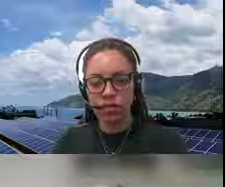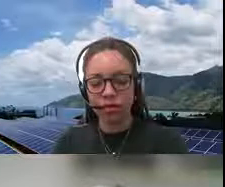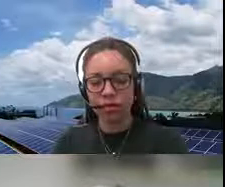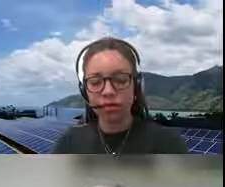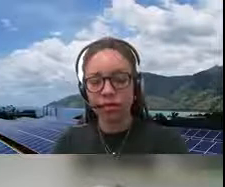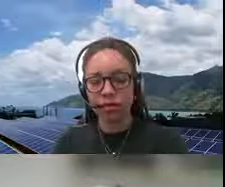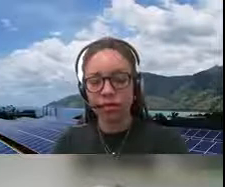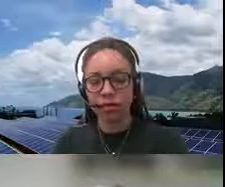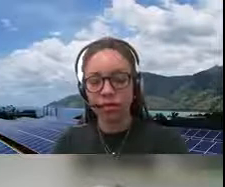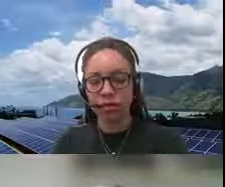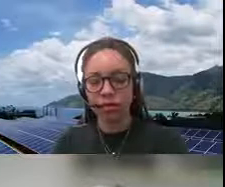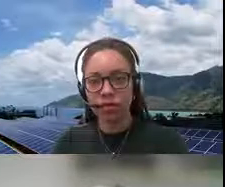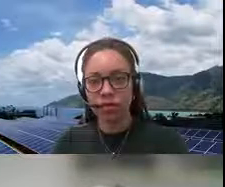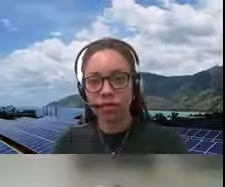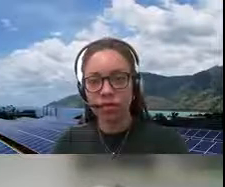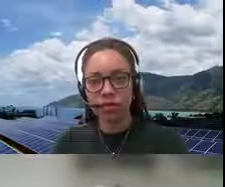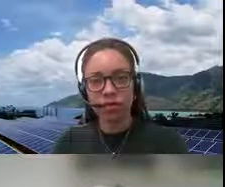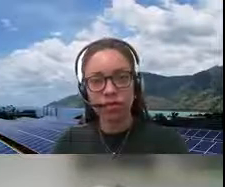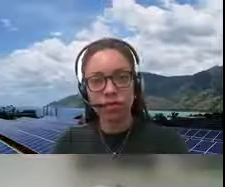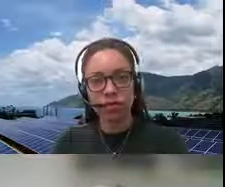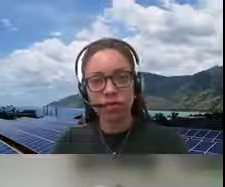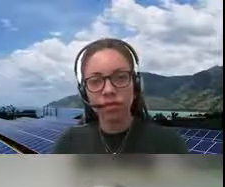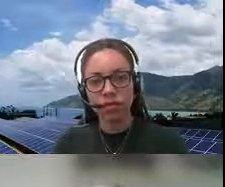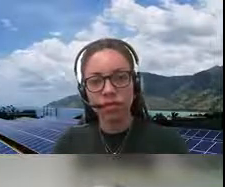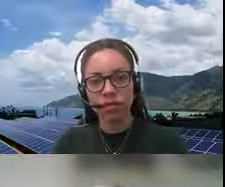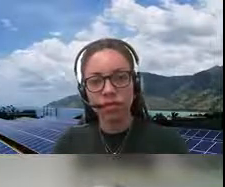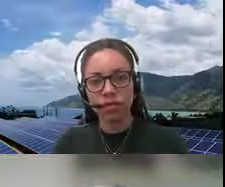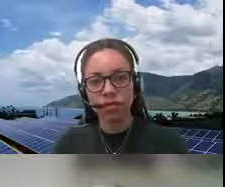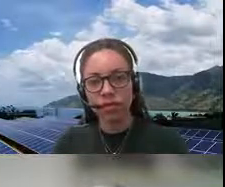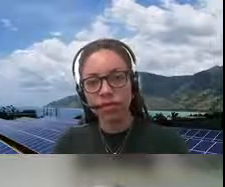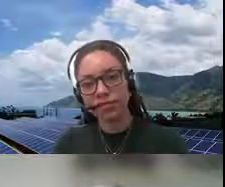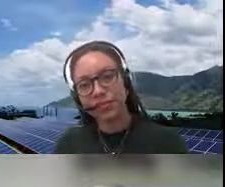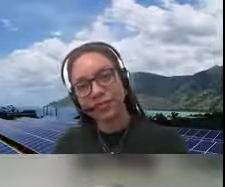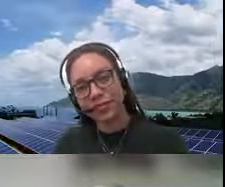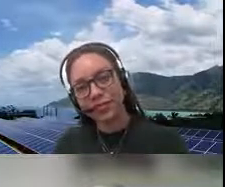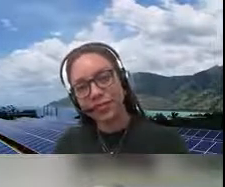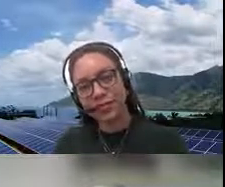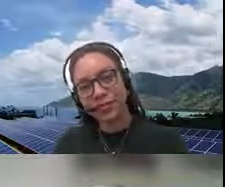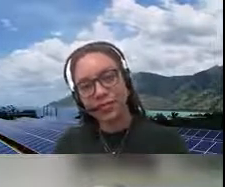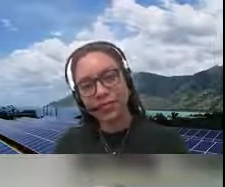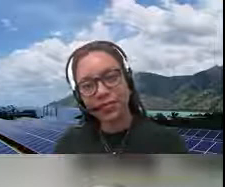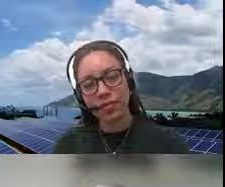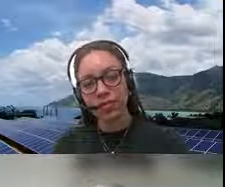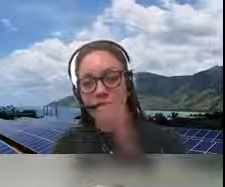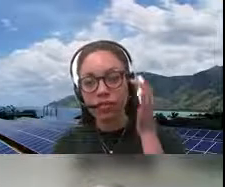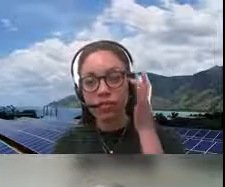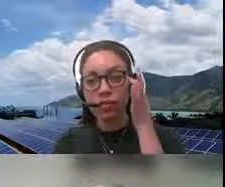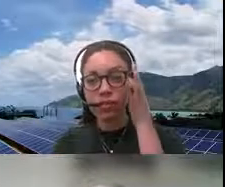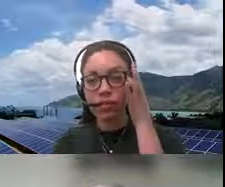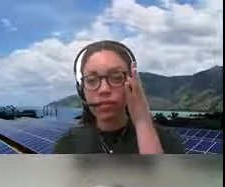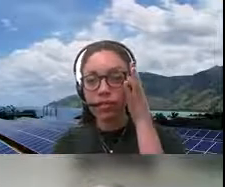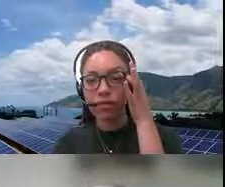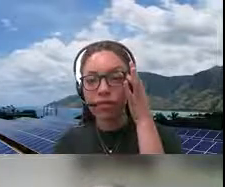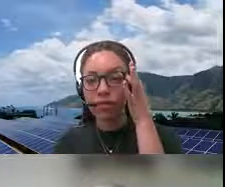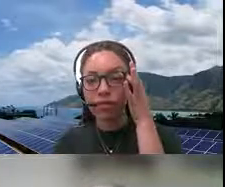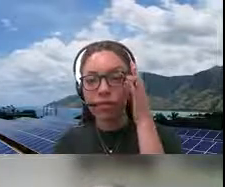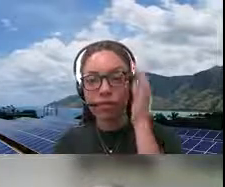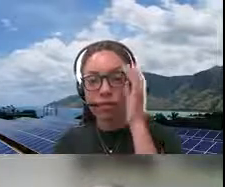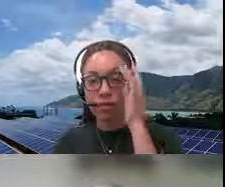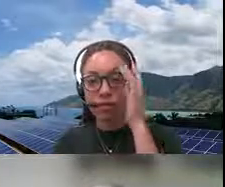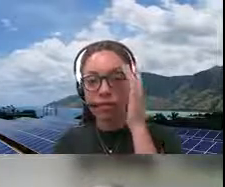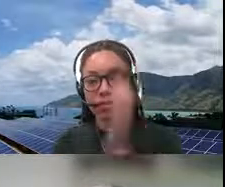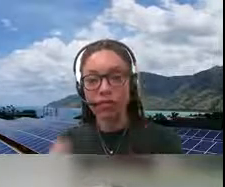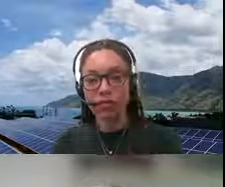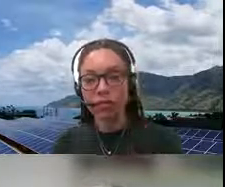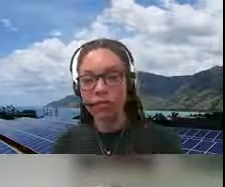at Clydebank in Victoria, and it's about 3 hours east of Melbourne. This is the original farm, and that's the power network that